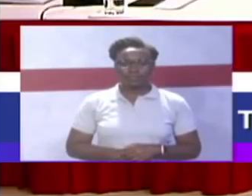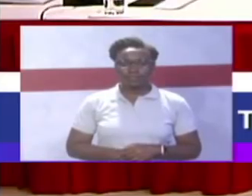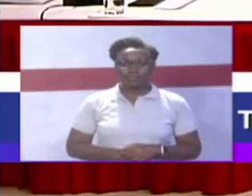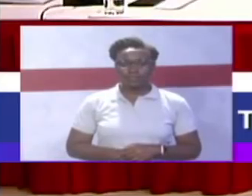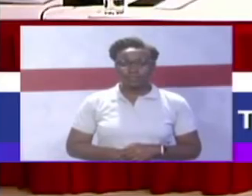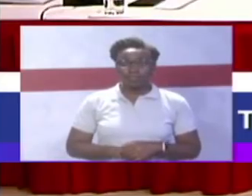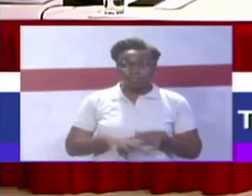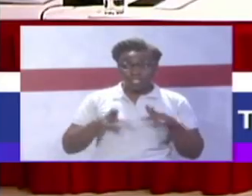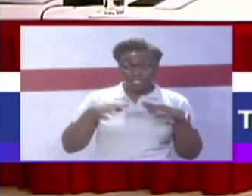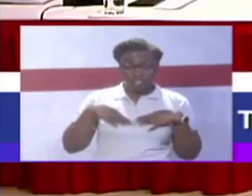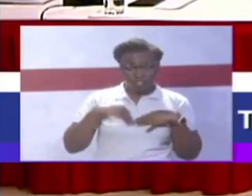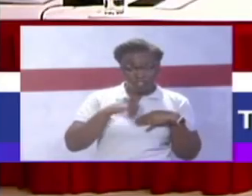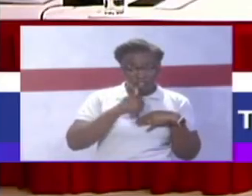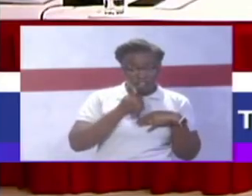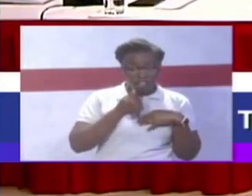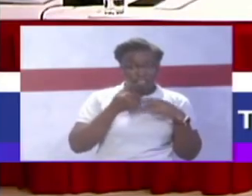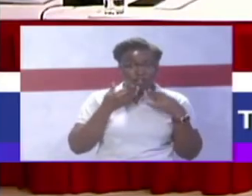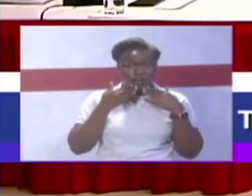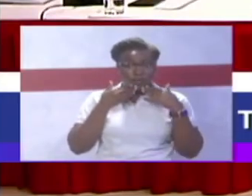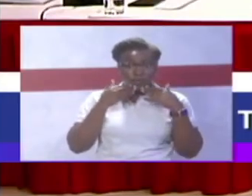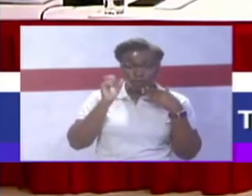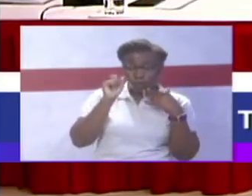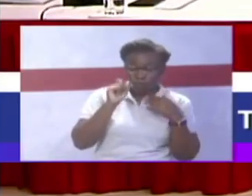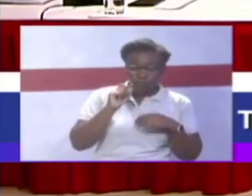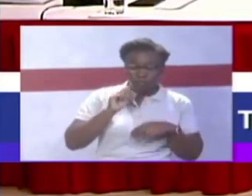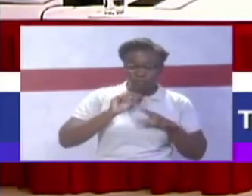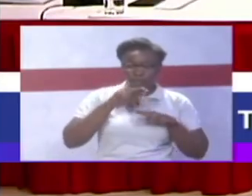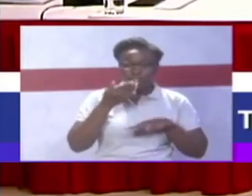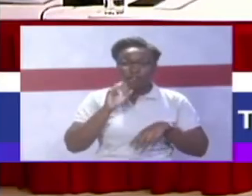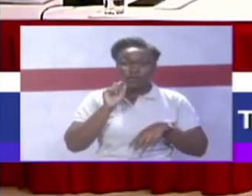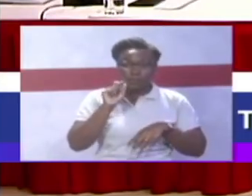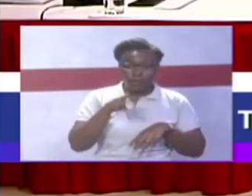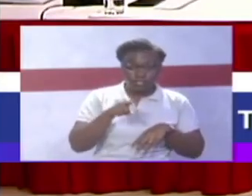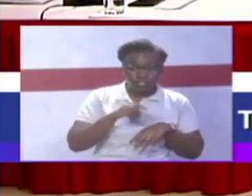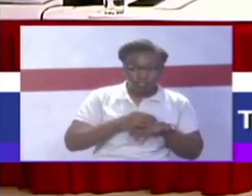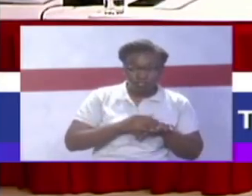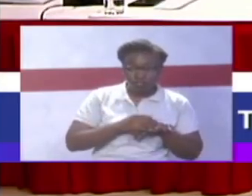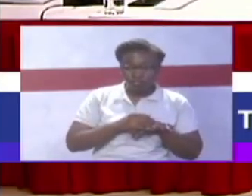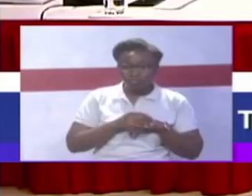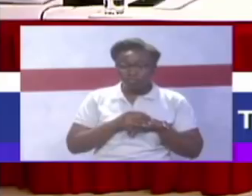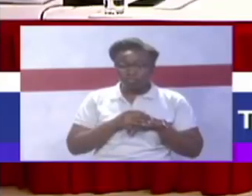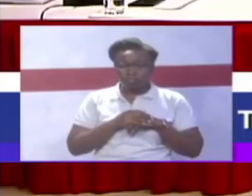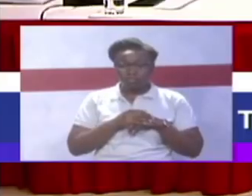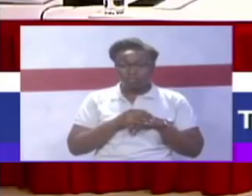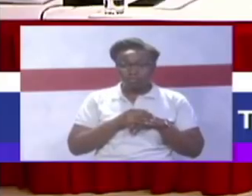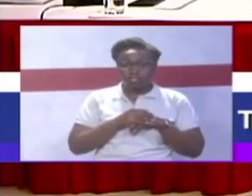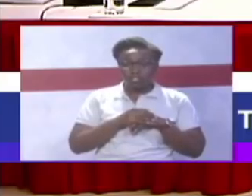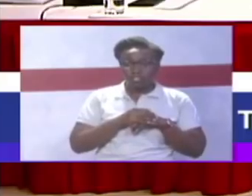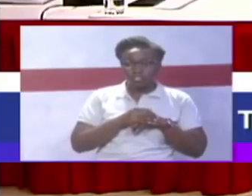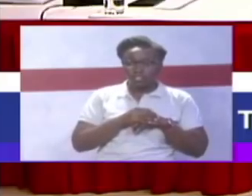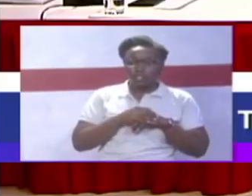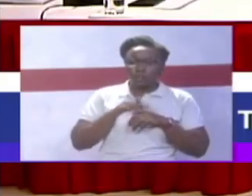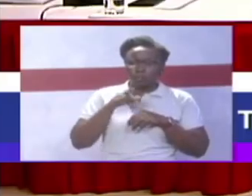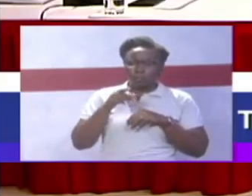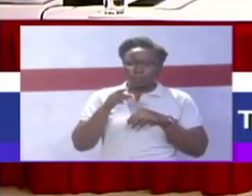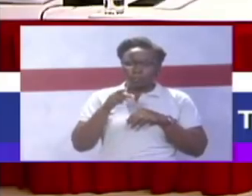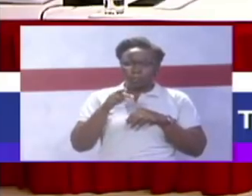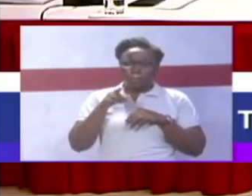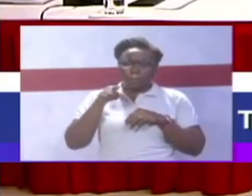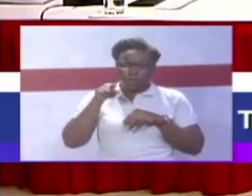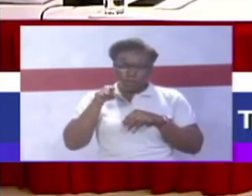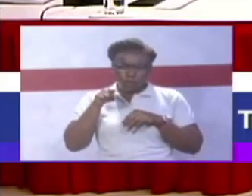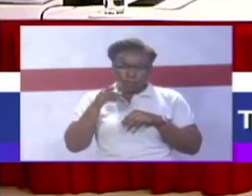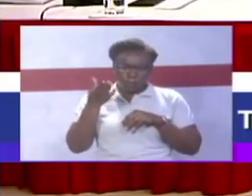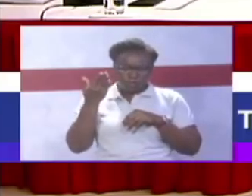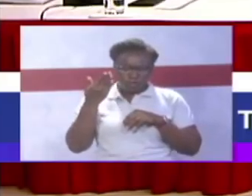another question for Mr. Teixeira coming up in terms of did you have any pre-existing conditions, NCDs,